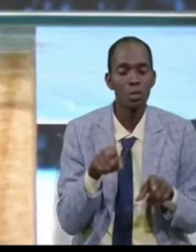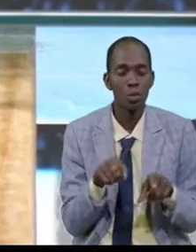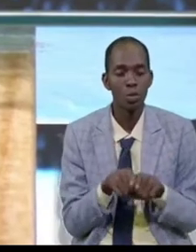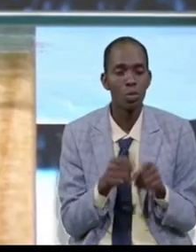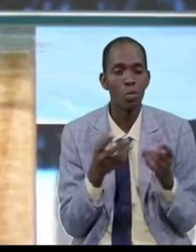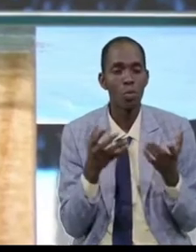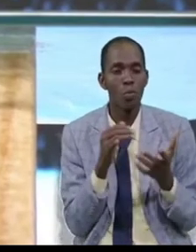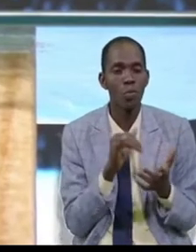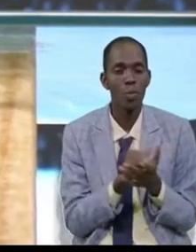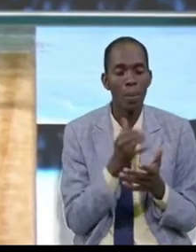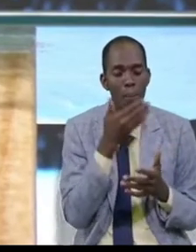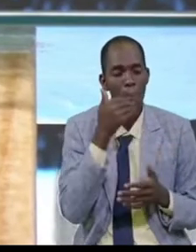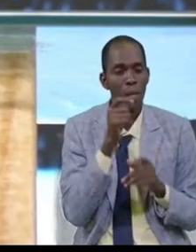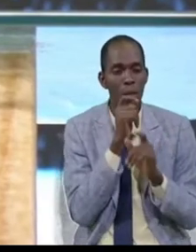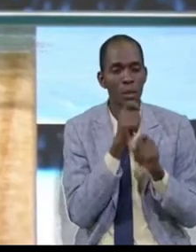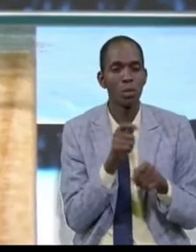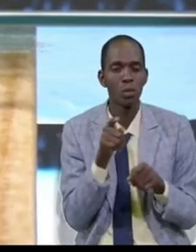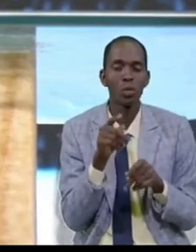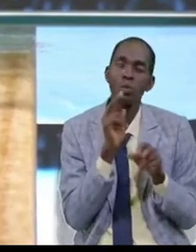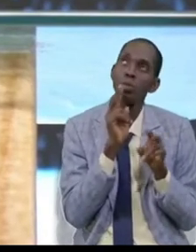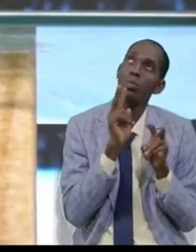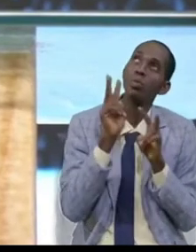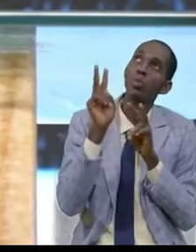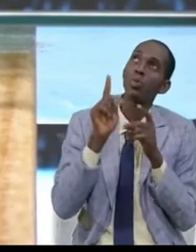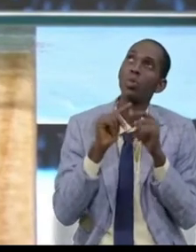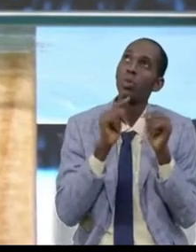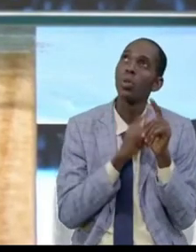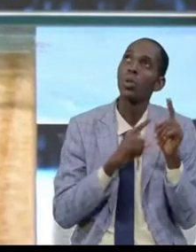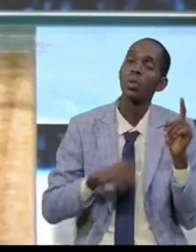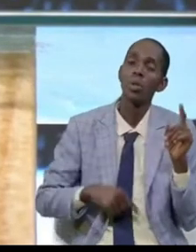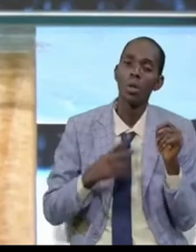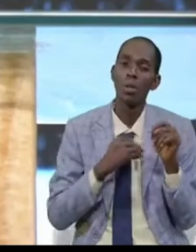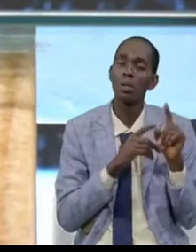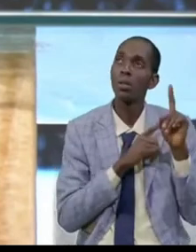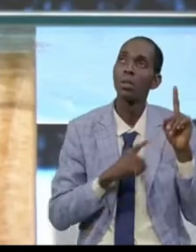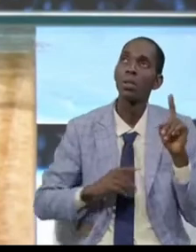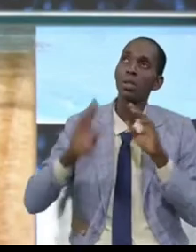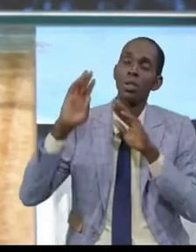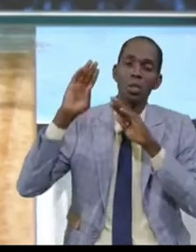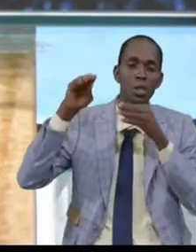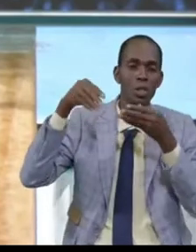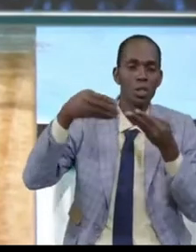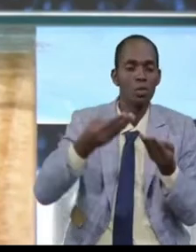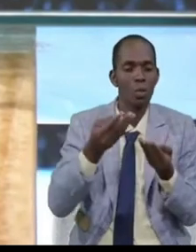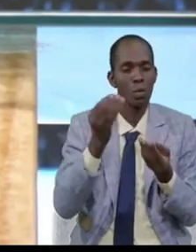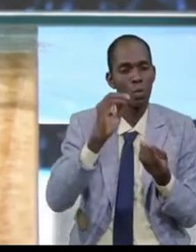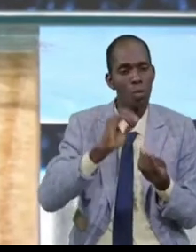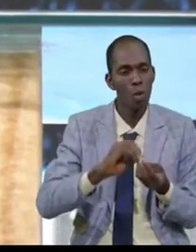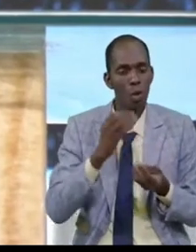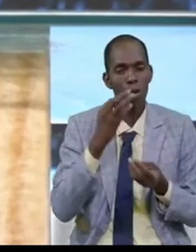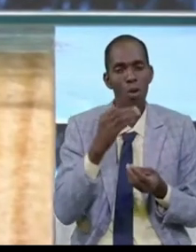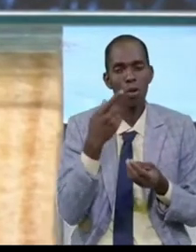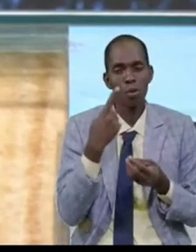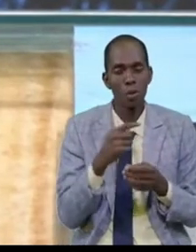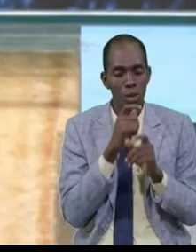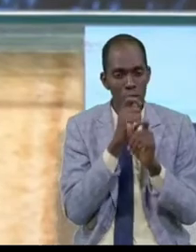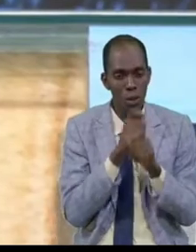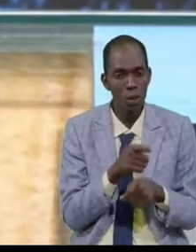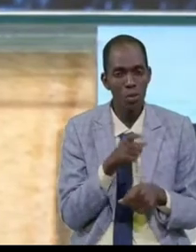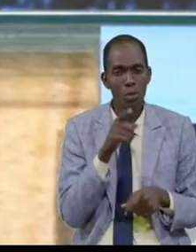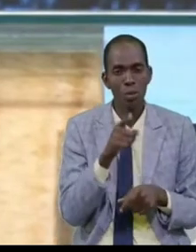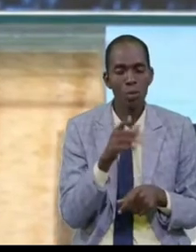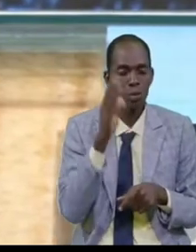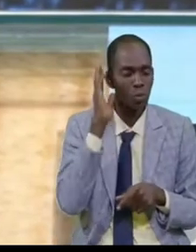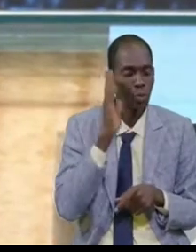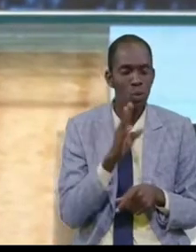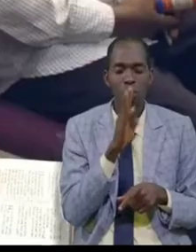those gifts and you look up to the Lord and the Lord grants you more of the gifts, you'll be